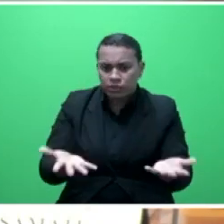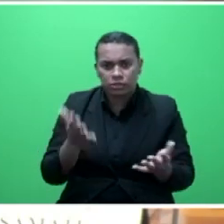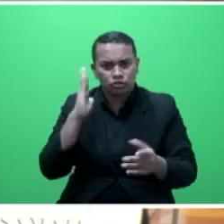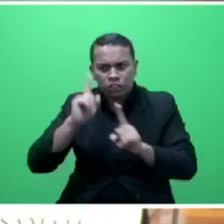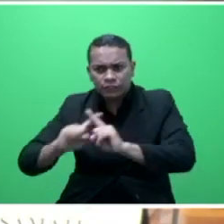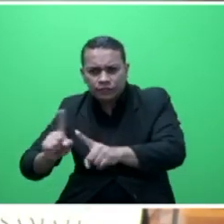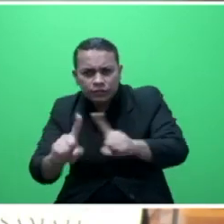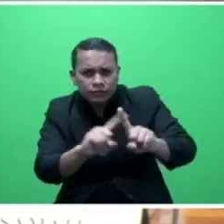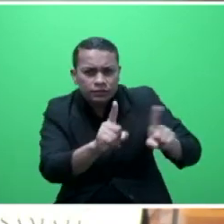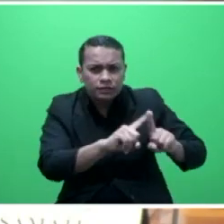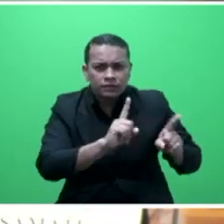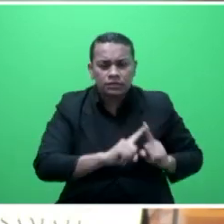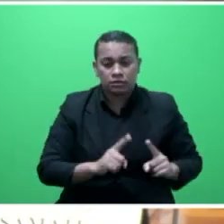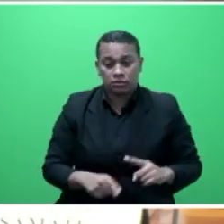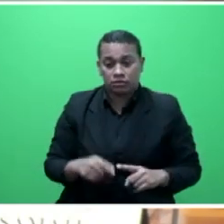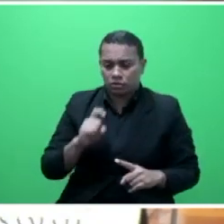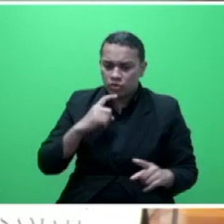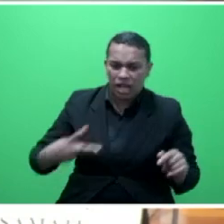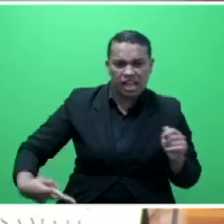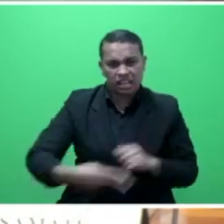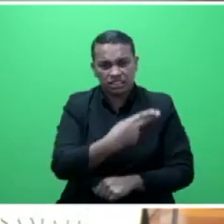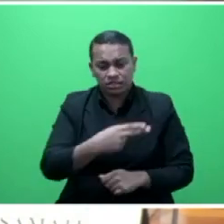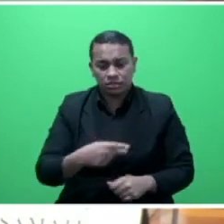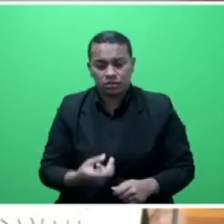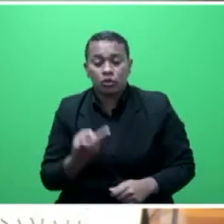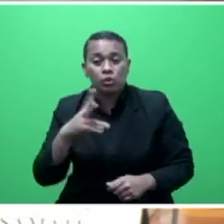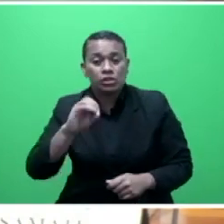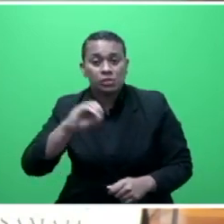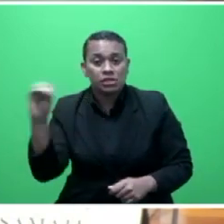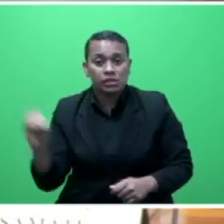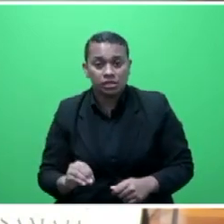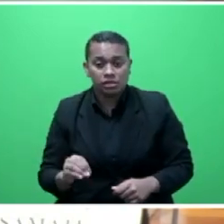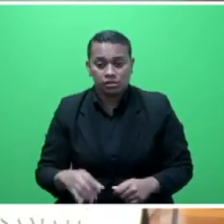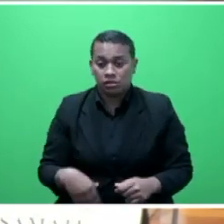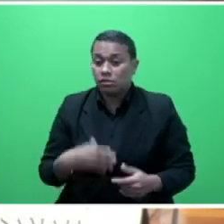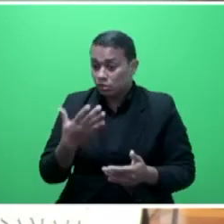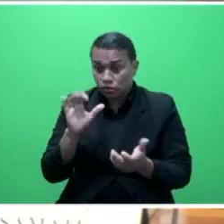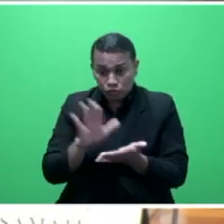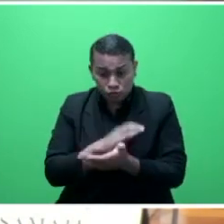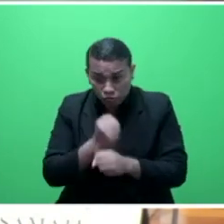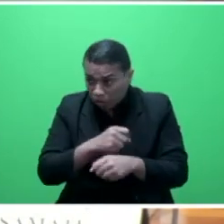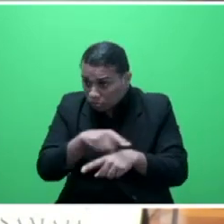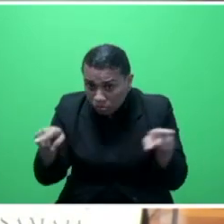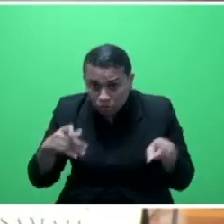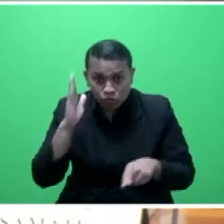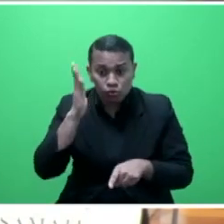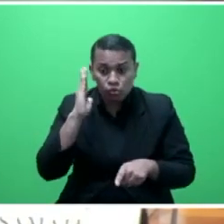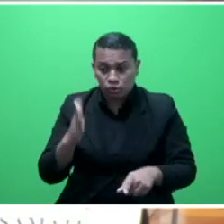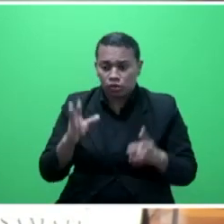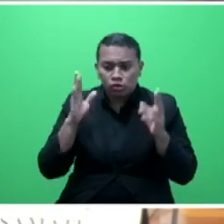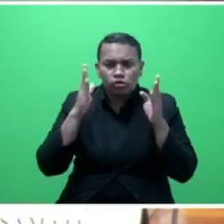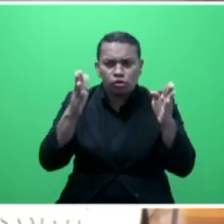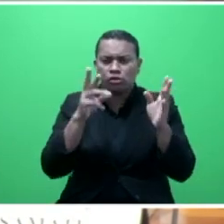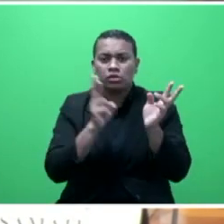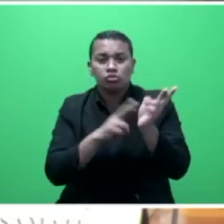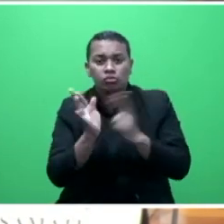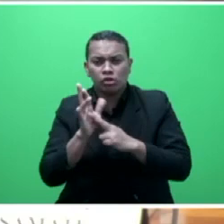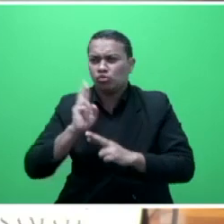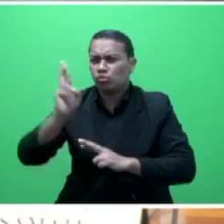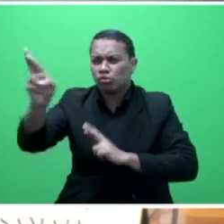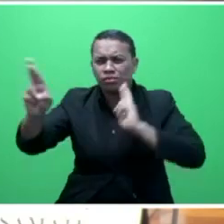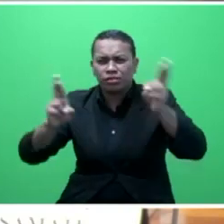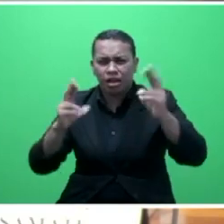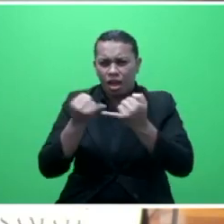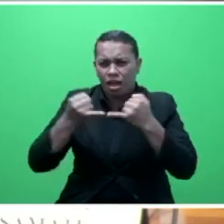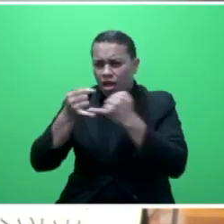efficiently to cut costs by 20%, while ensuring schools in more rural areas, maritime areas, actually see a larger share of